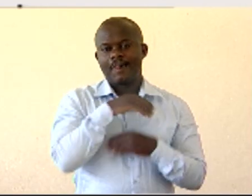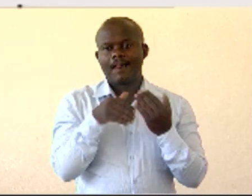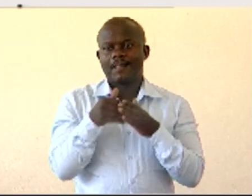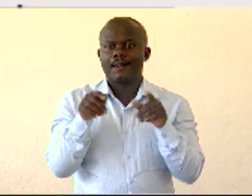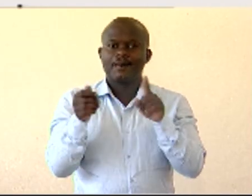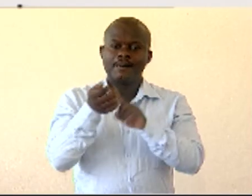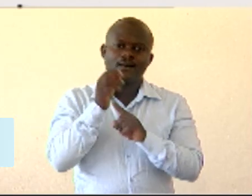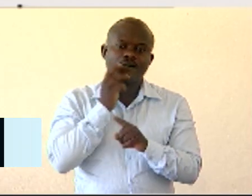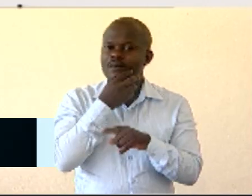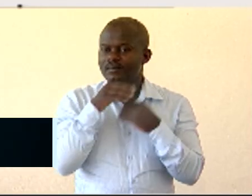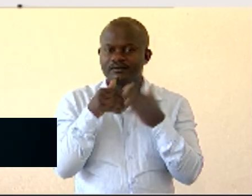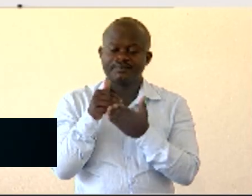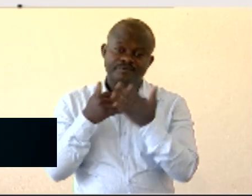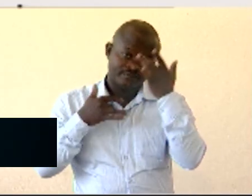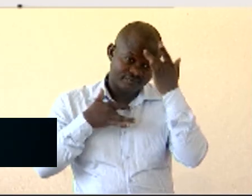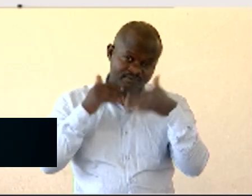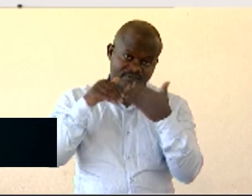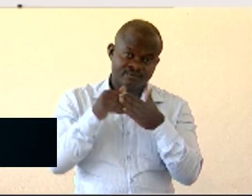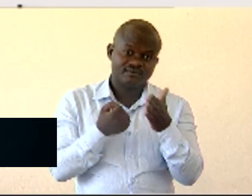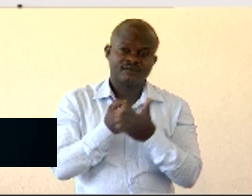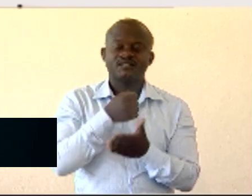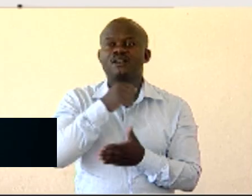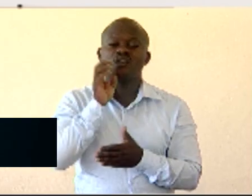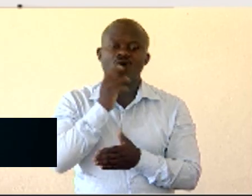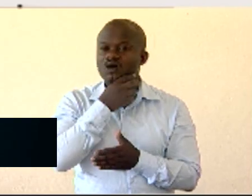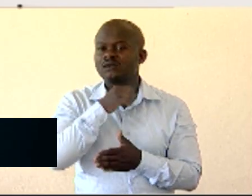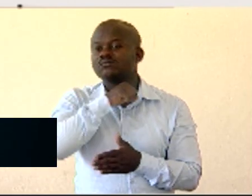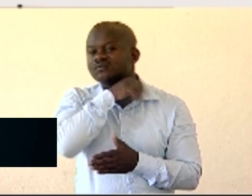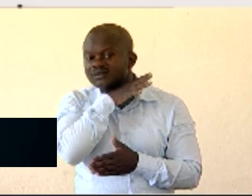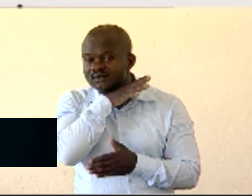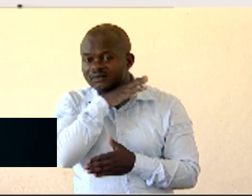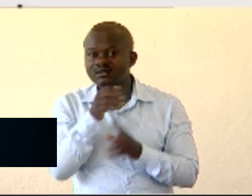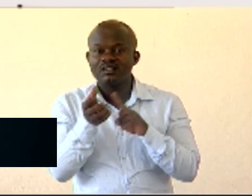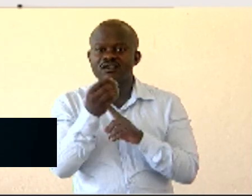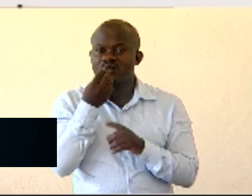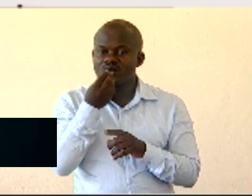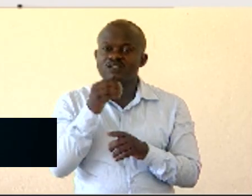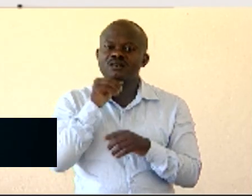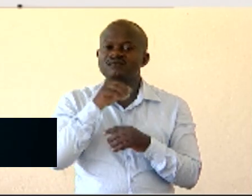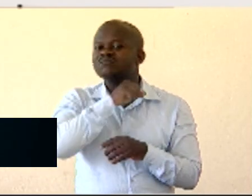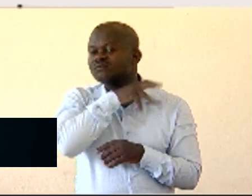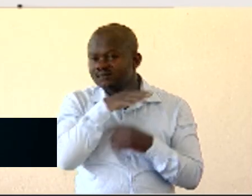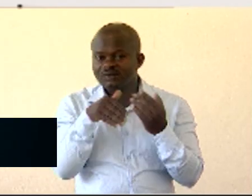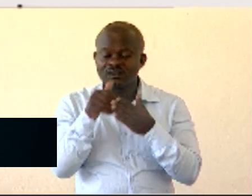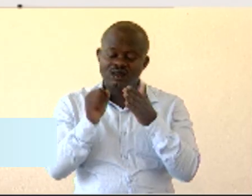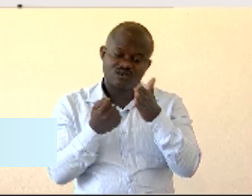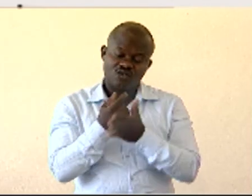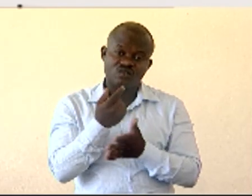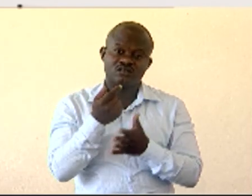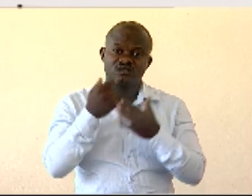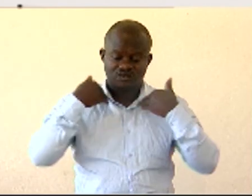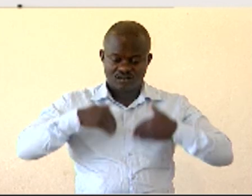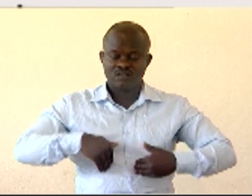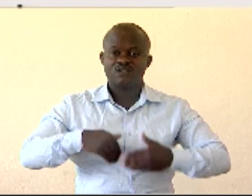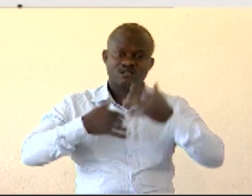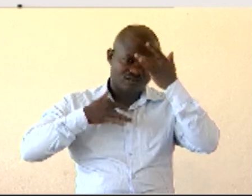taking water that has been contaminated, that one can cause waterborne disease. Taking food that has been contaminated can cause